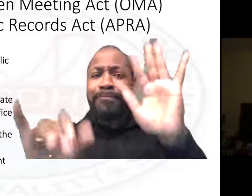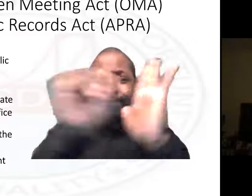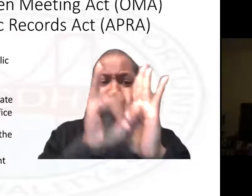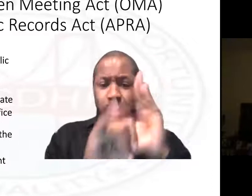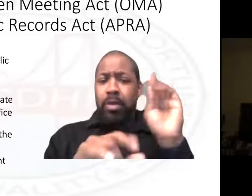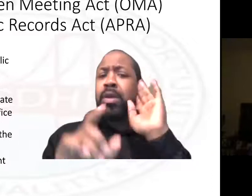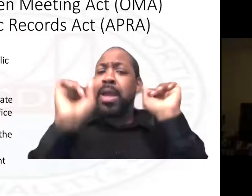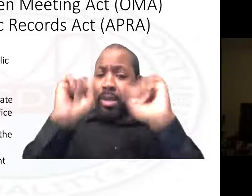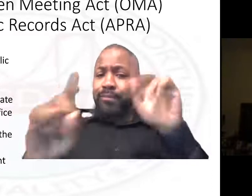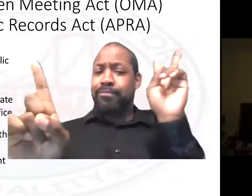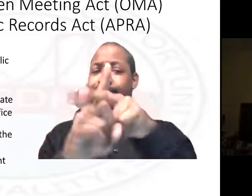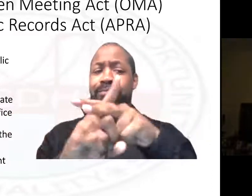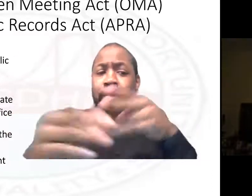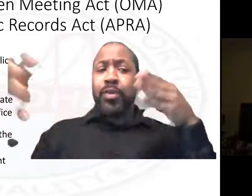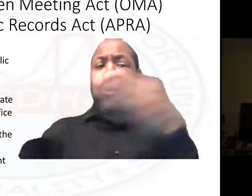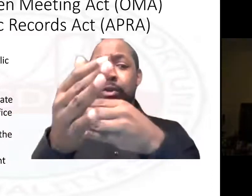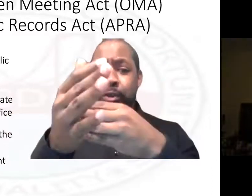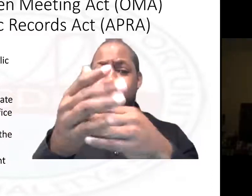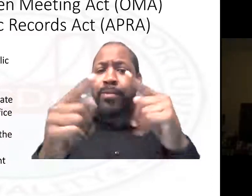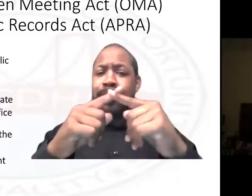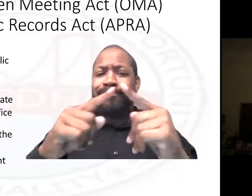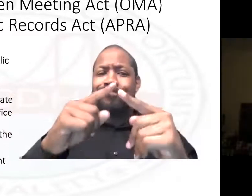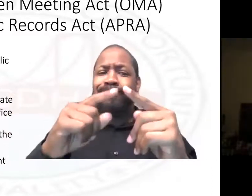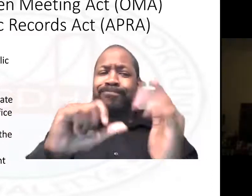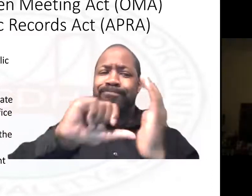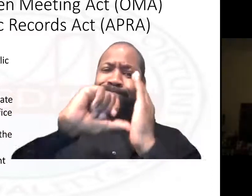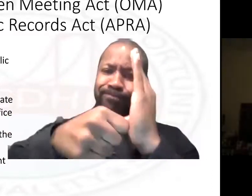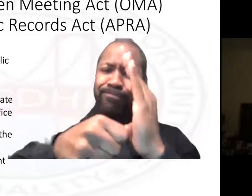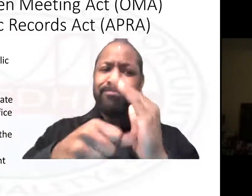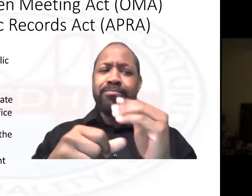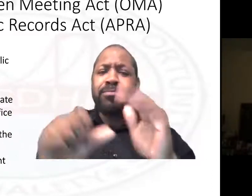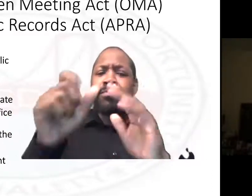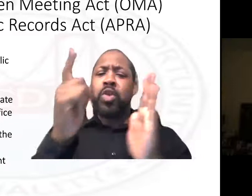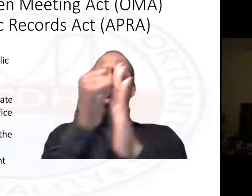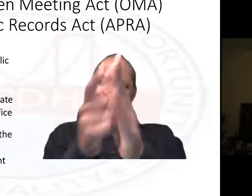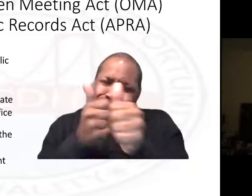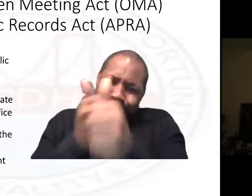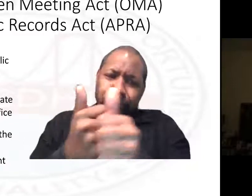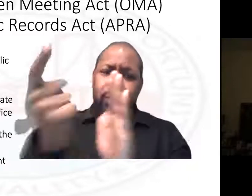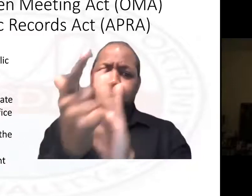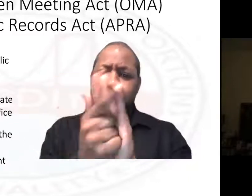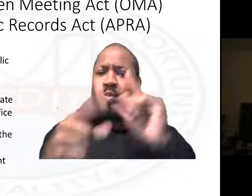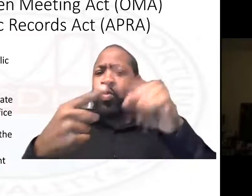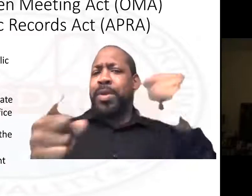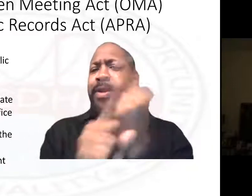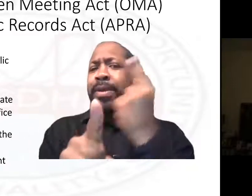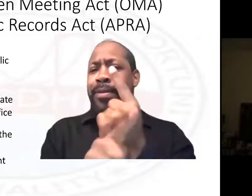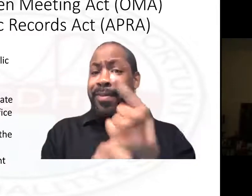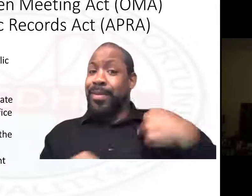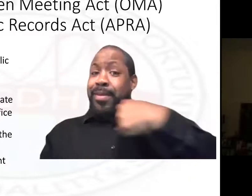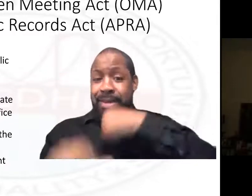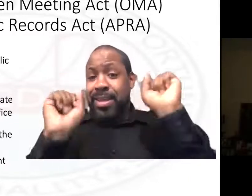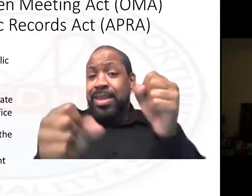If there's any issues, findings, they would file lawsuits to enforce the statutes where appropriate.